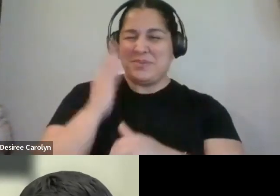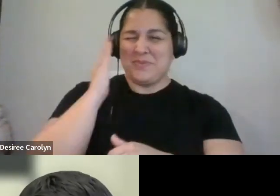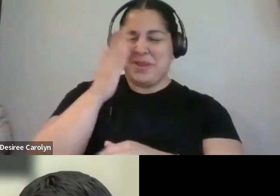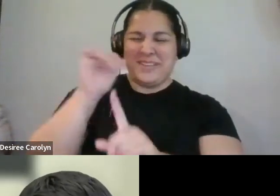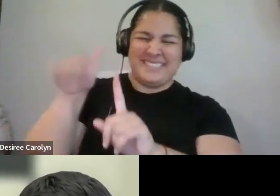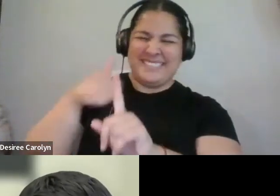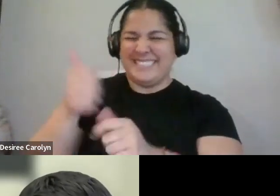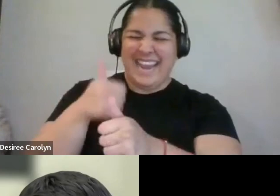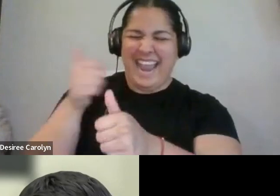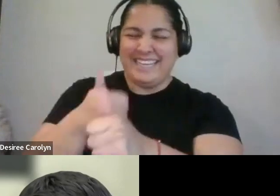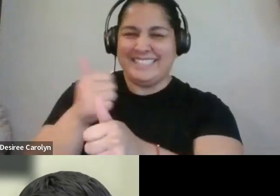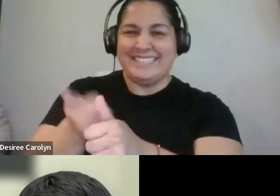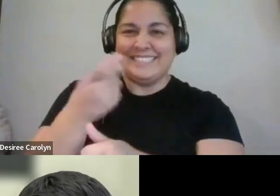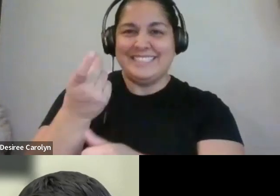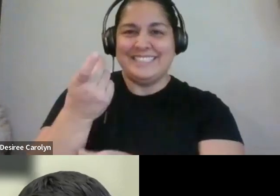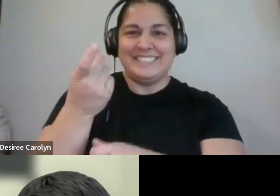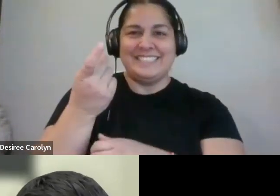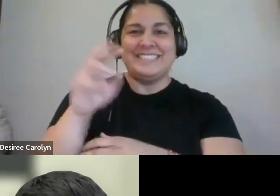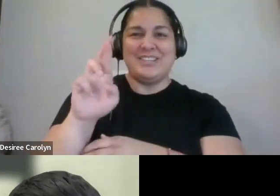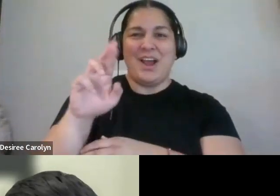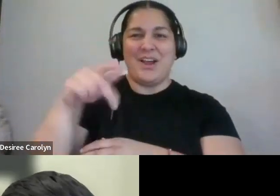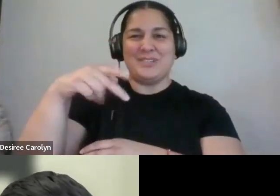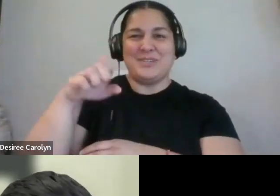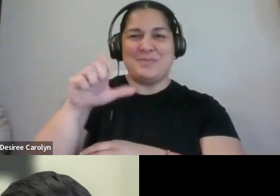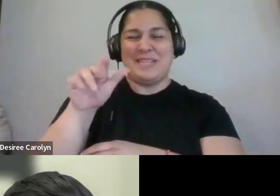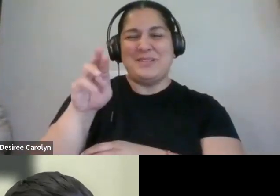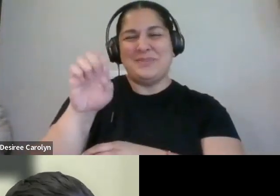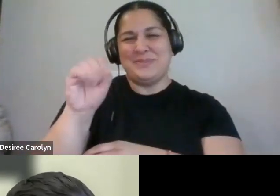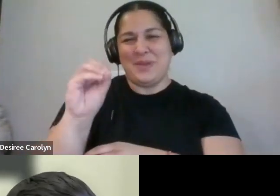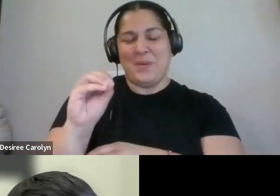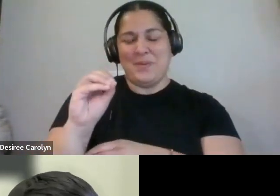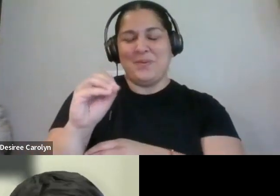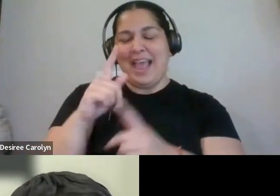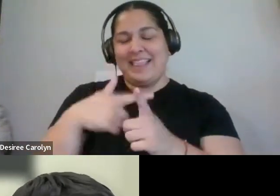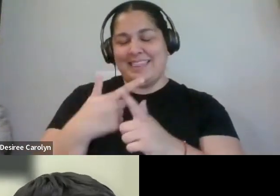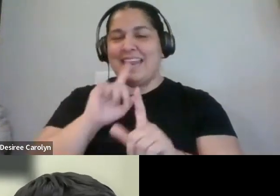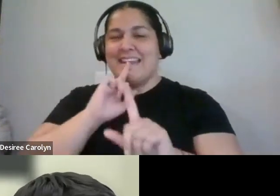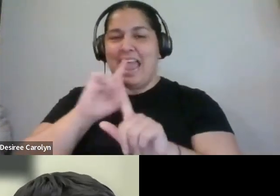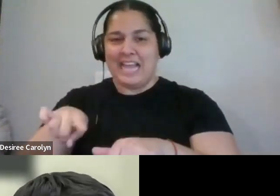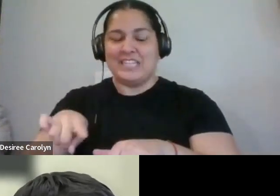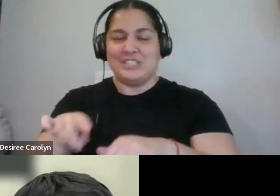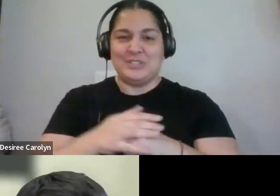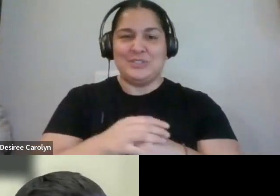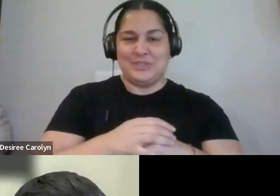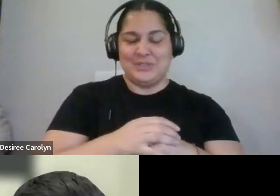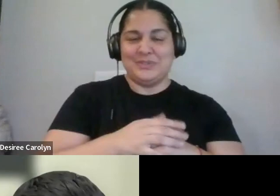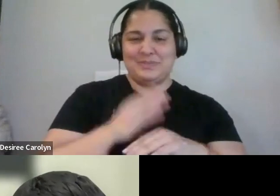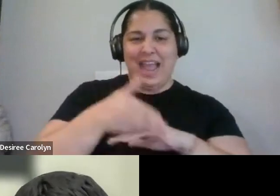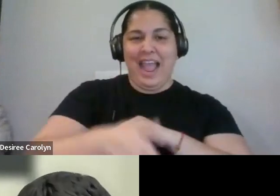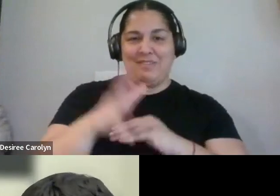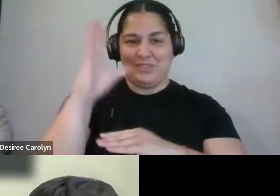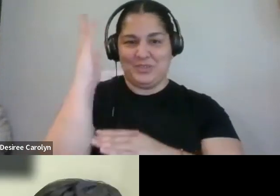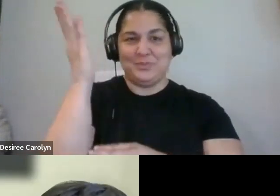to get answers and send them out with our proceedings from the webinar and the materials.